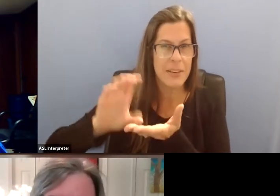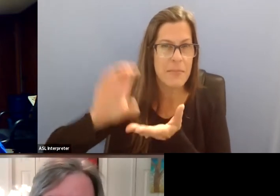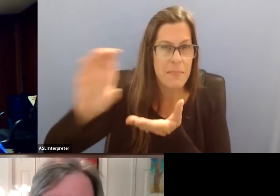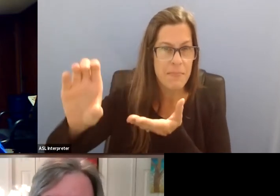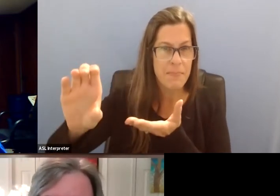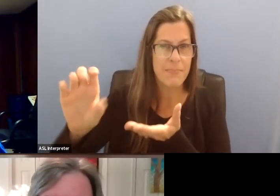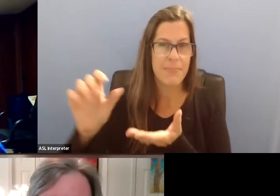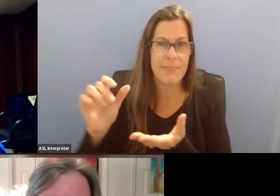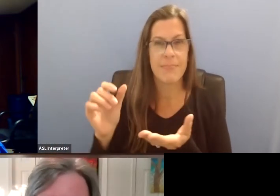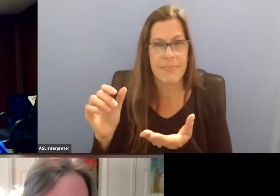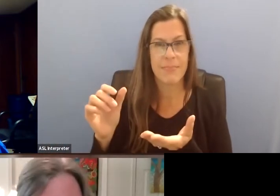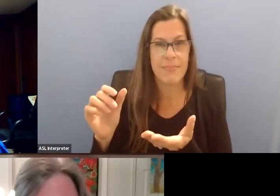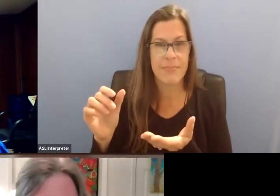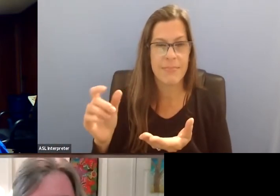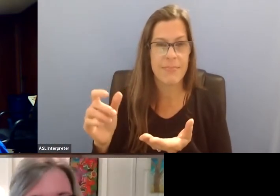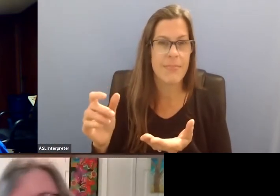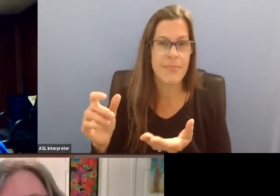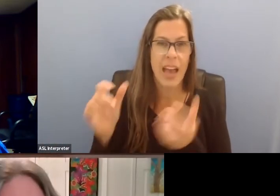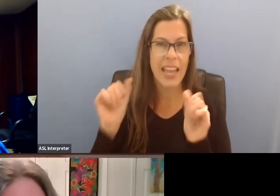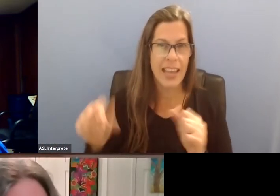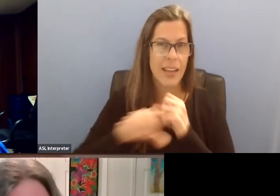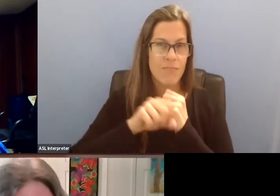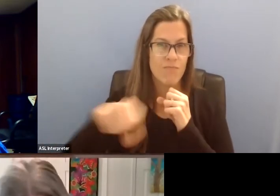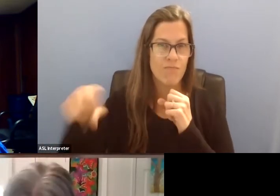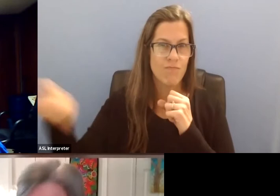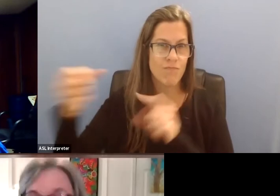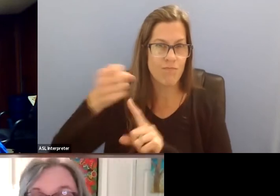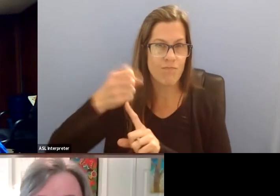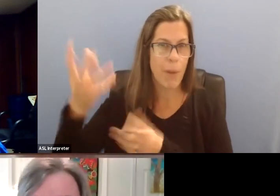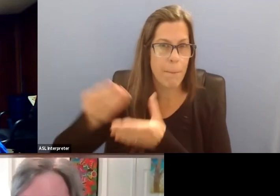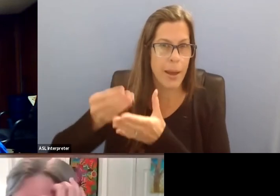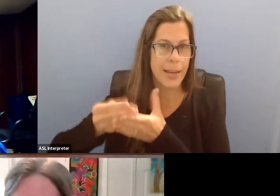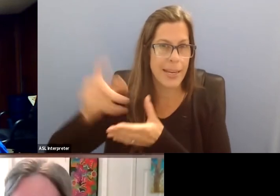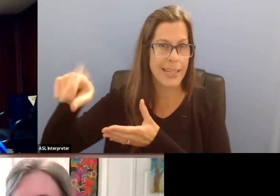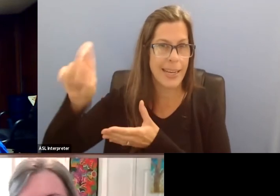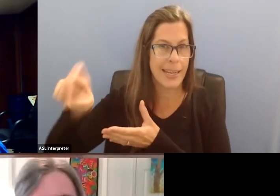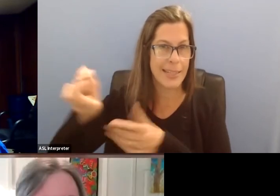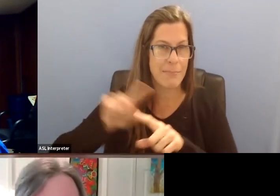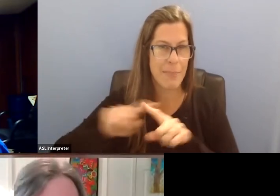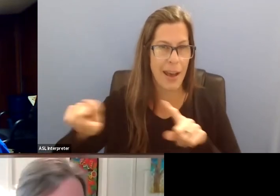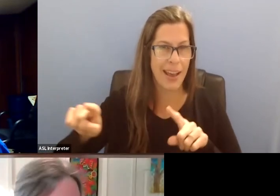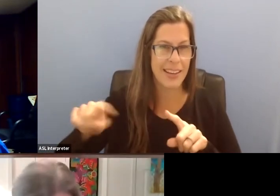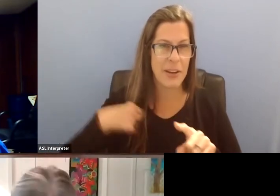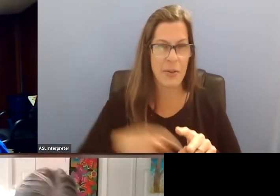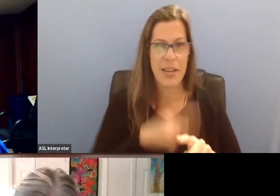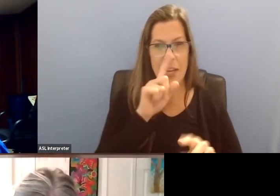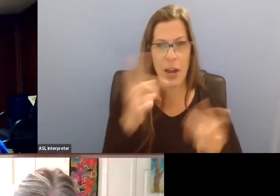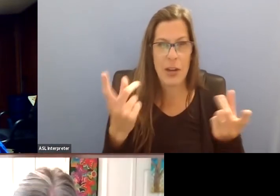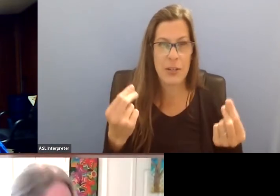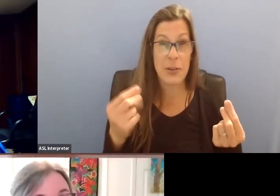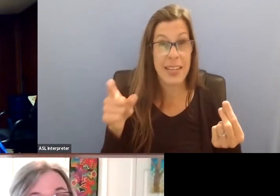inclusive organization and I could talk more about that, but that's not the point of today. I just wanted to let you know that we're doing this